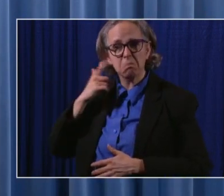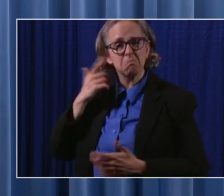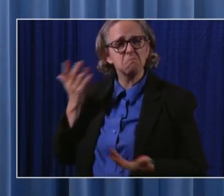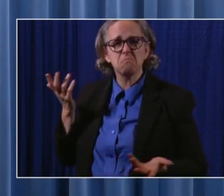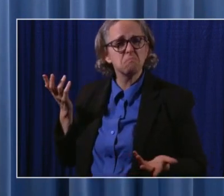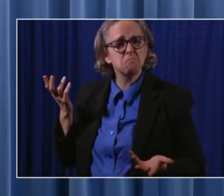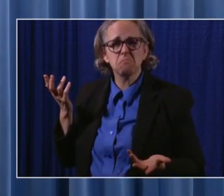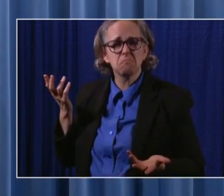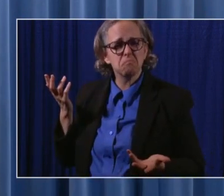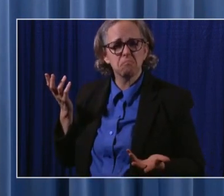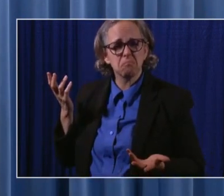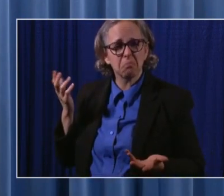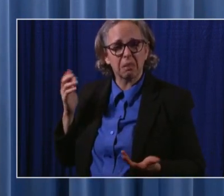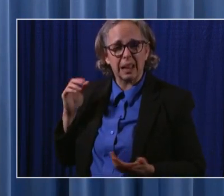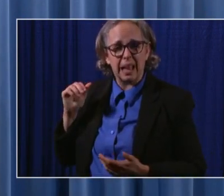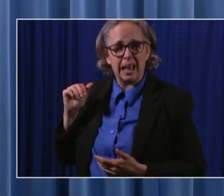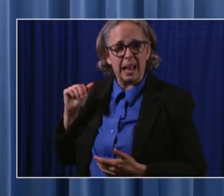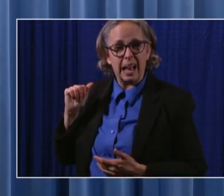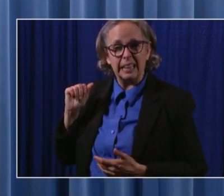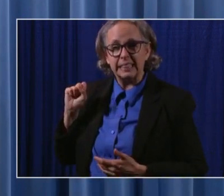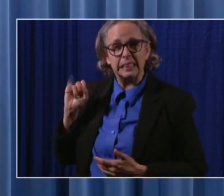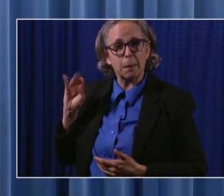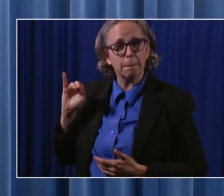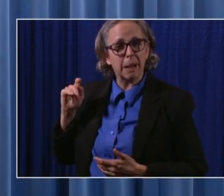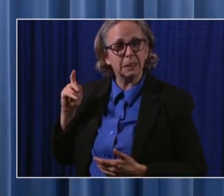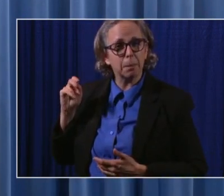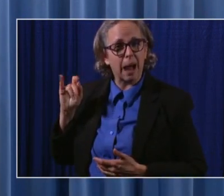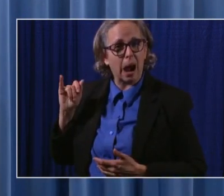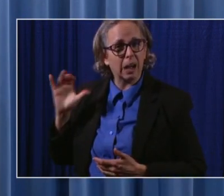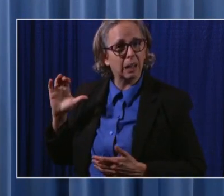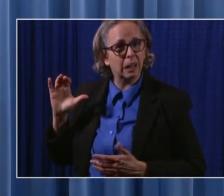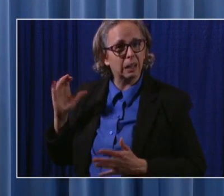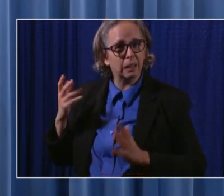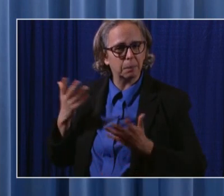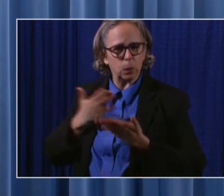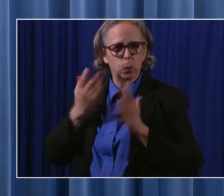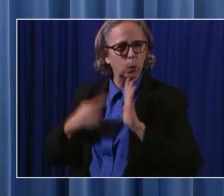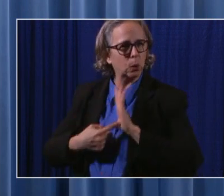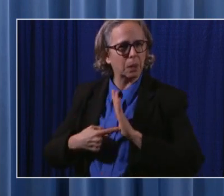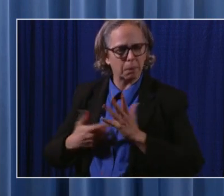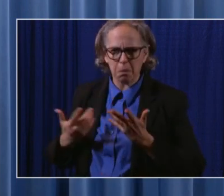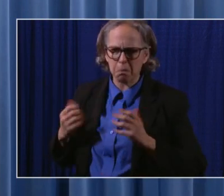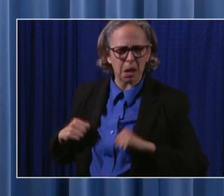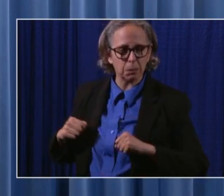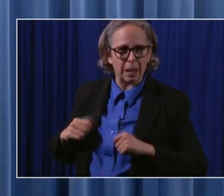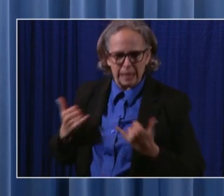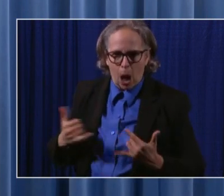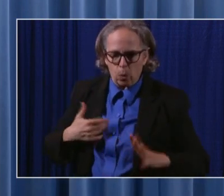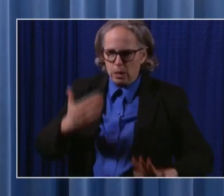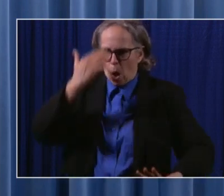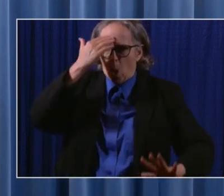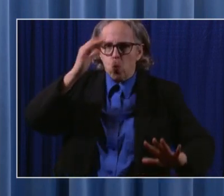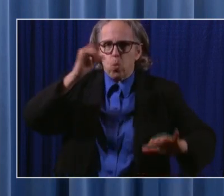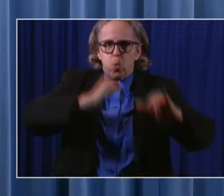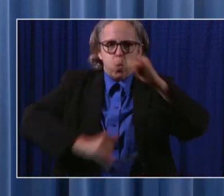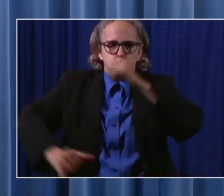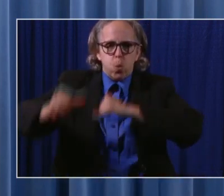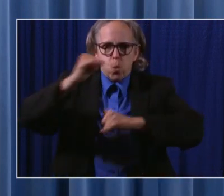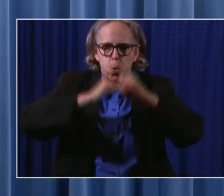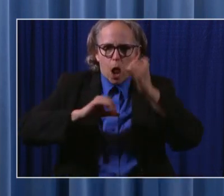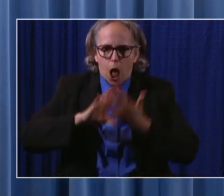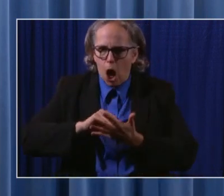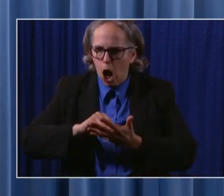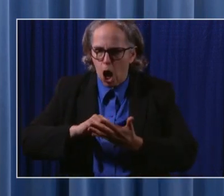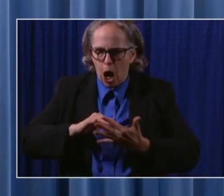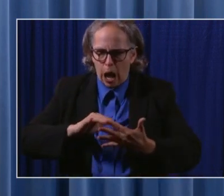Today we do. We have a pretty good idea. And so the advice has evolved. But so I would say